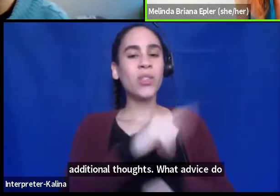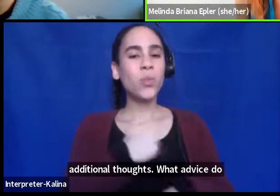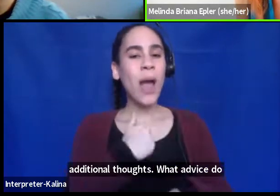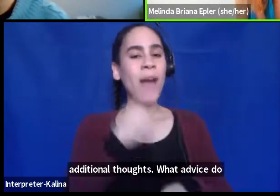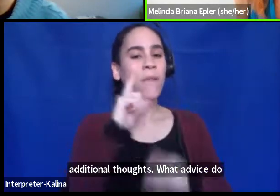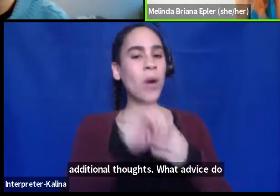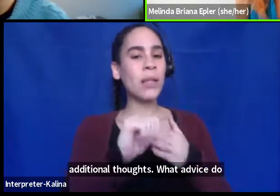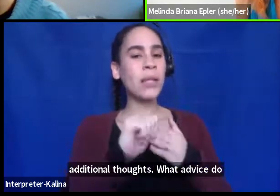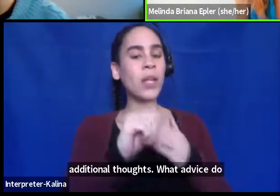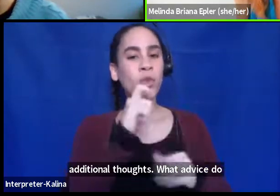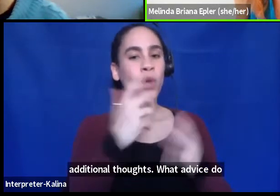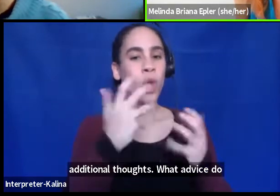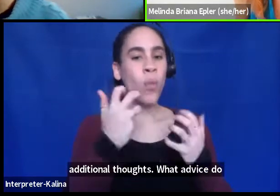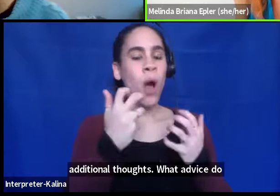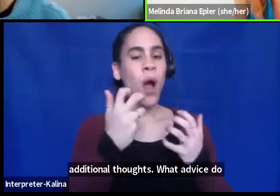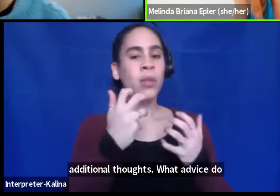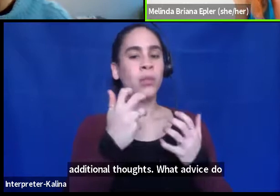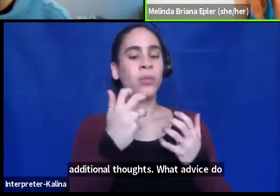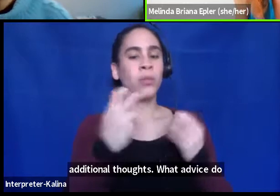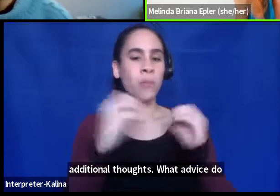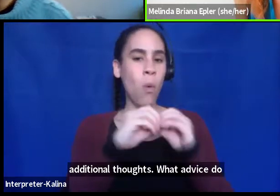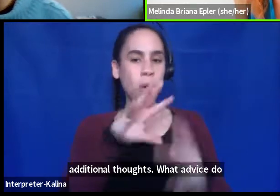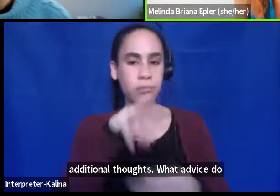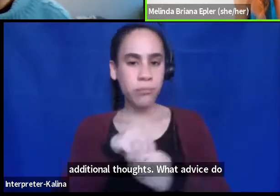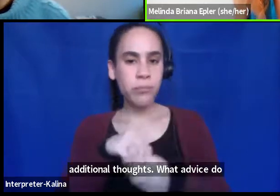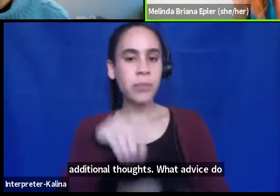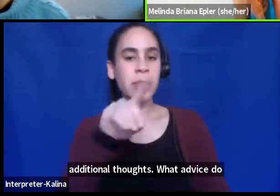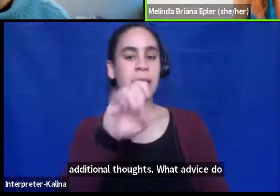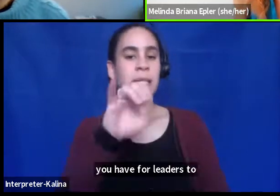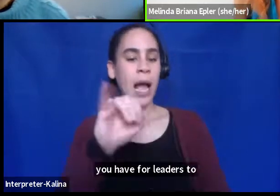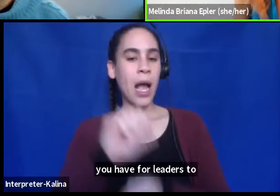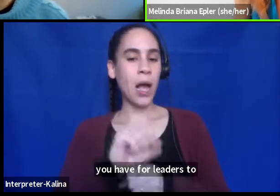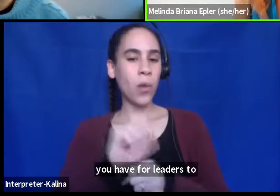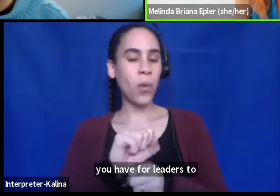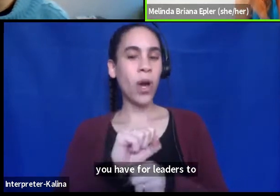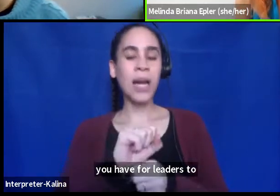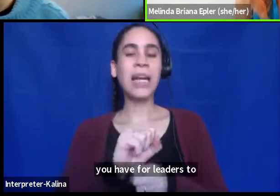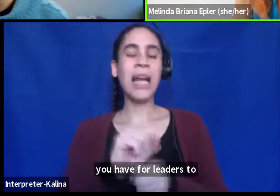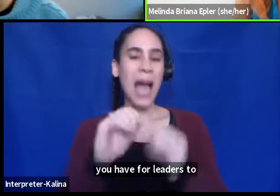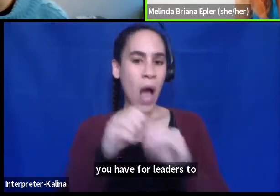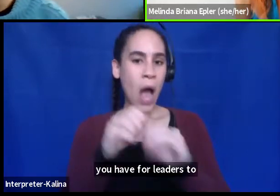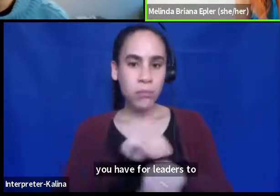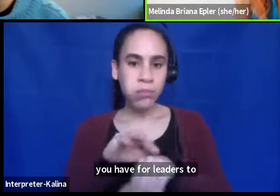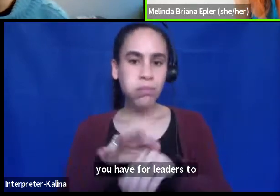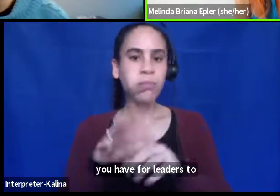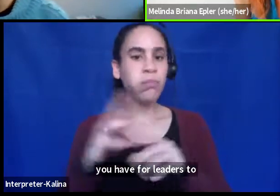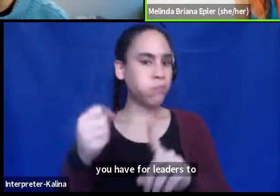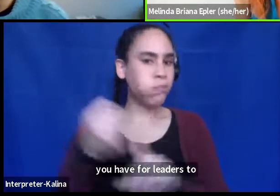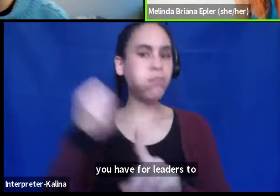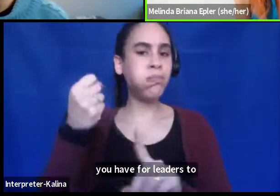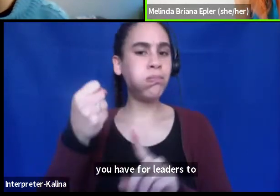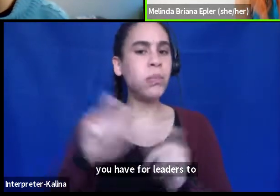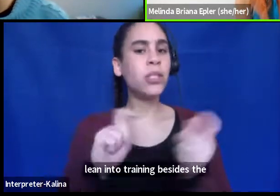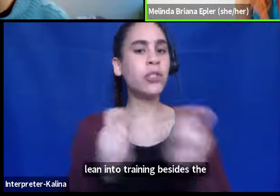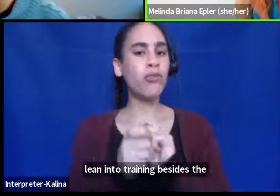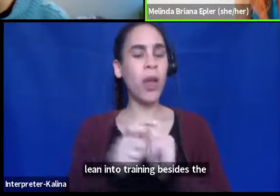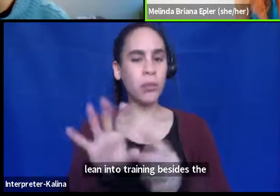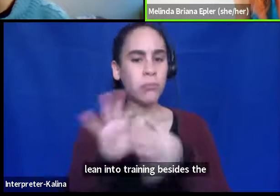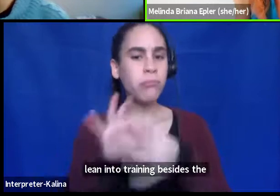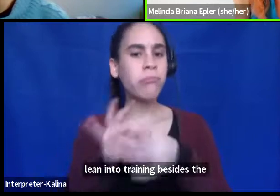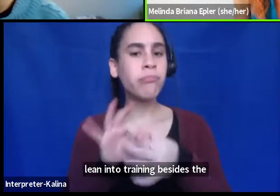beyond the transactional DEI work and into impactful change that both connects human experiences,